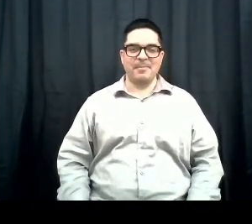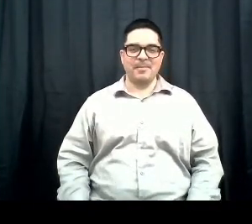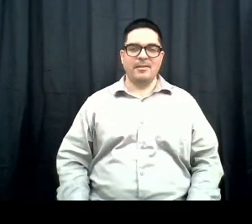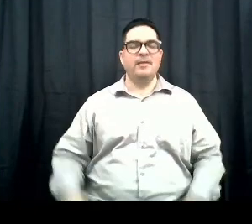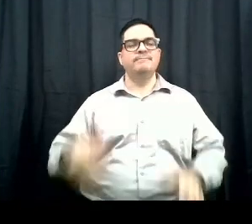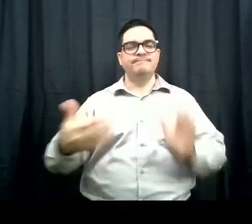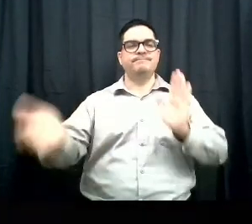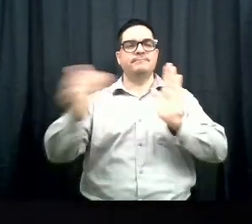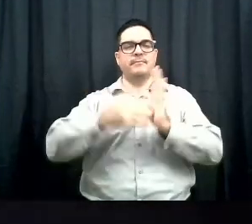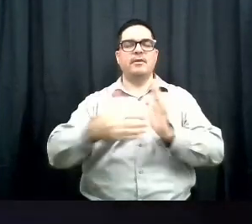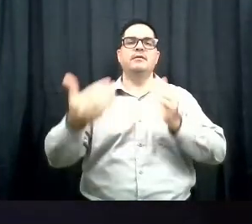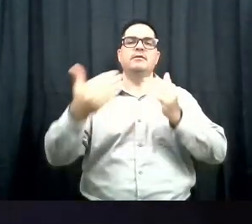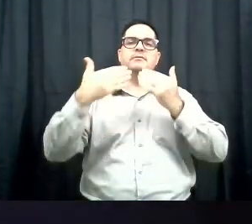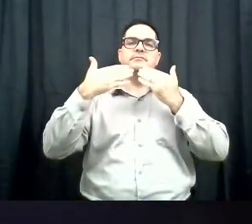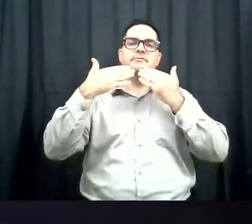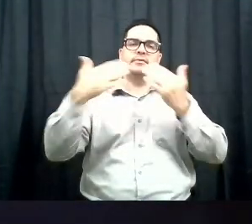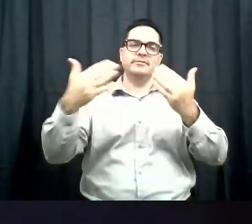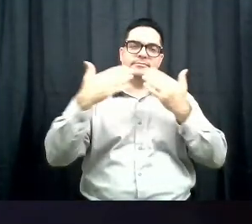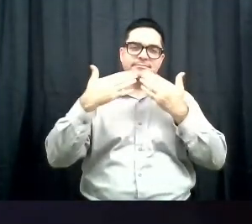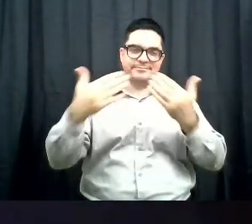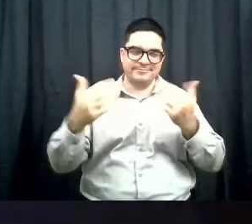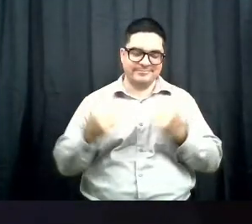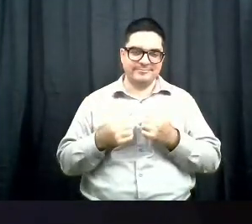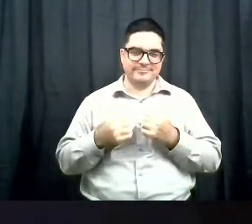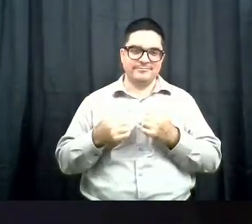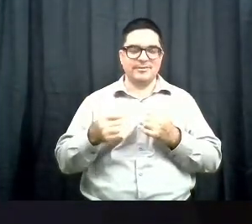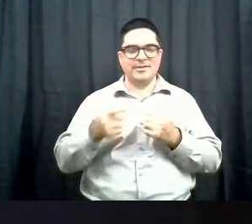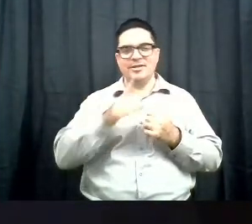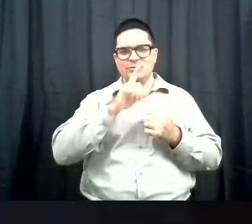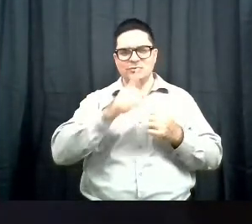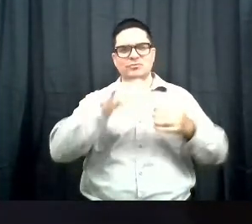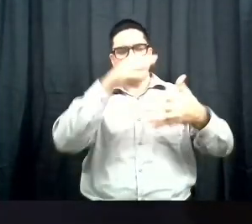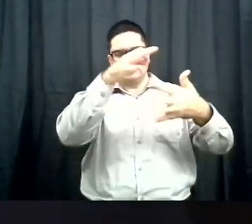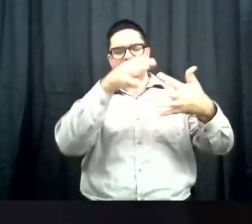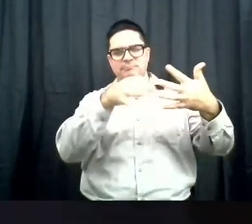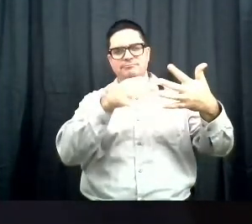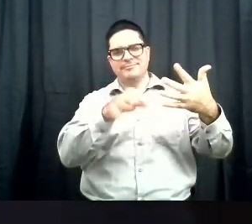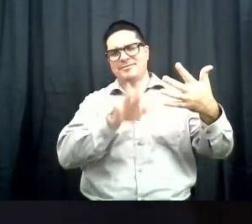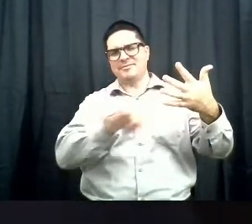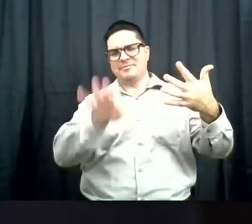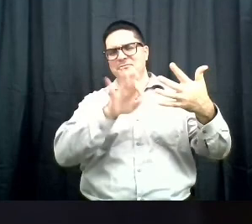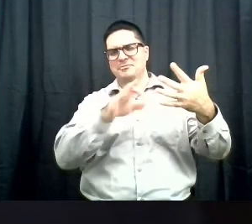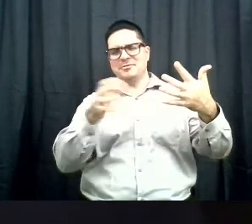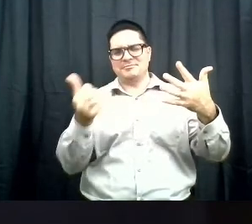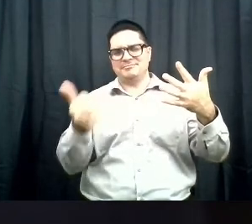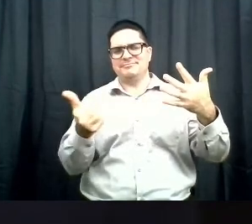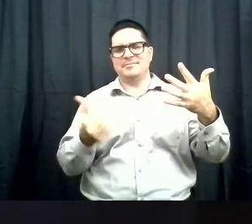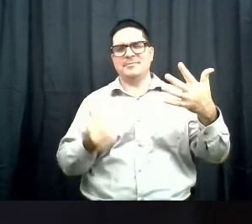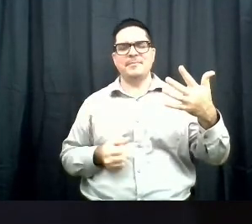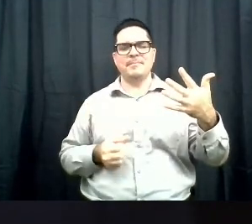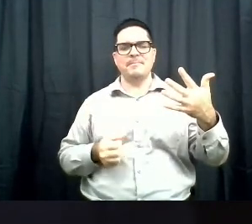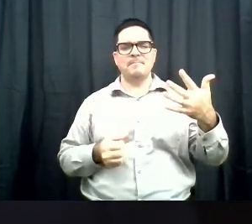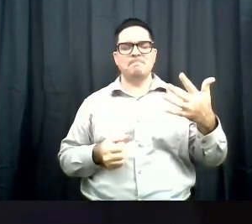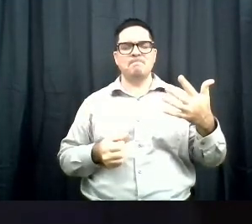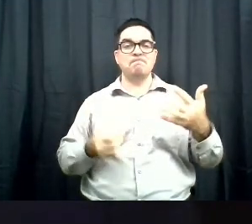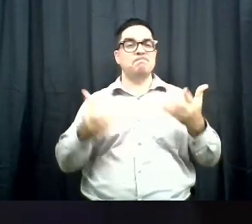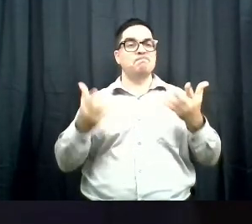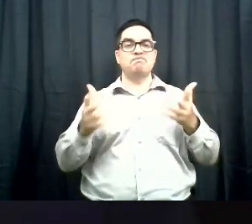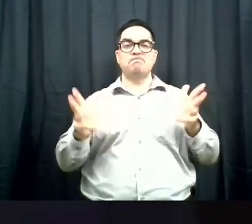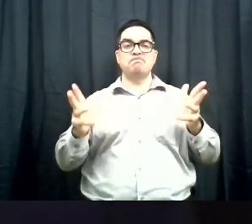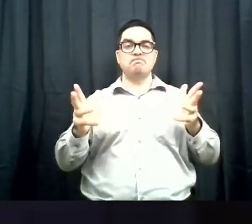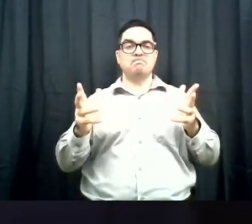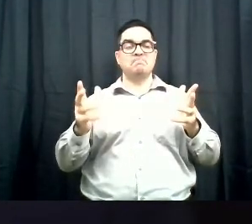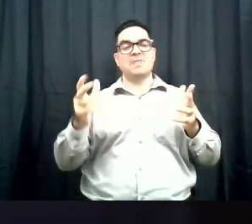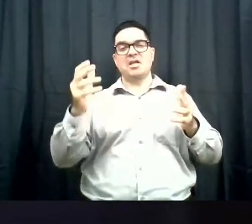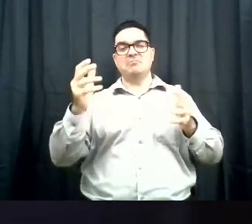Again, thanks to all. I think we covered some really important business today. And we will no doubt have another meeting